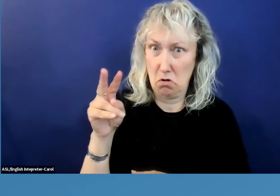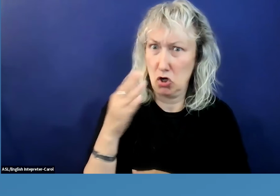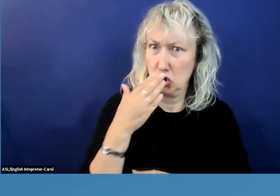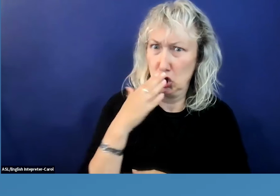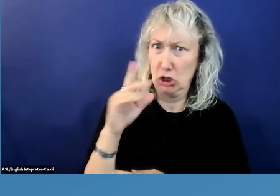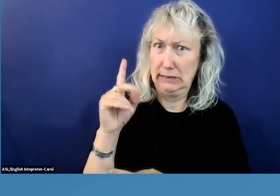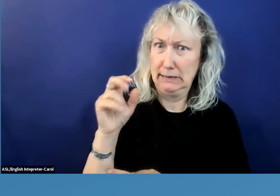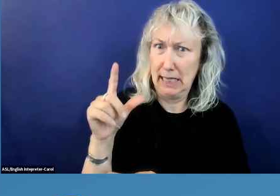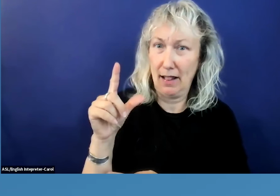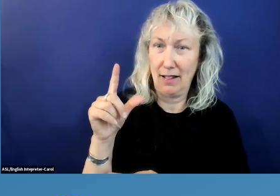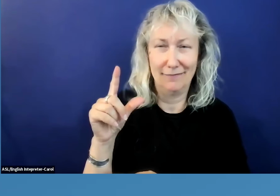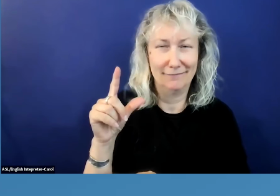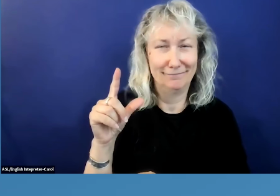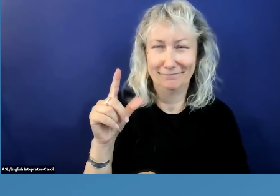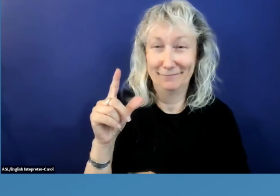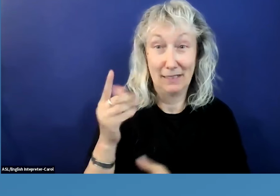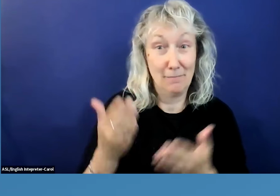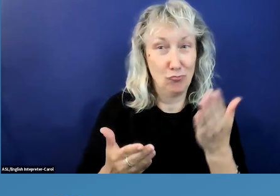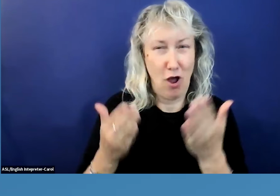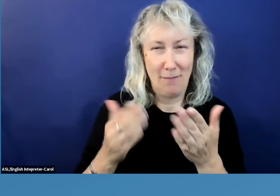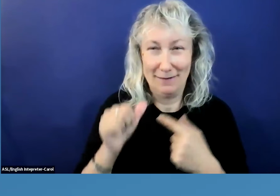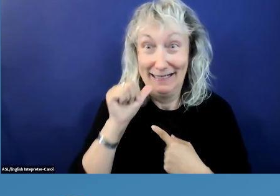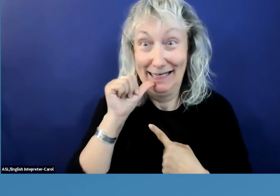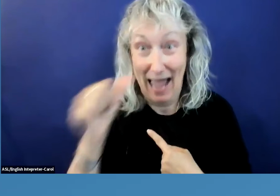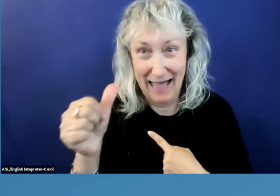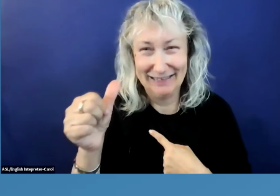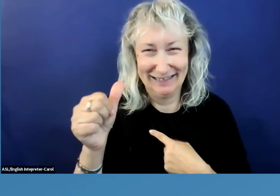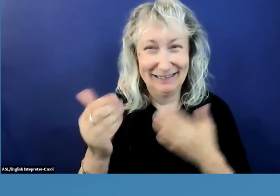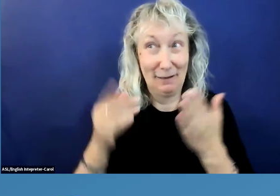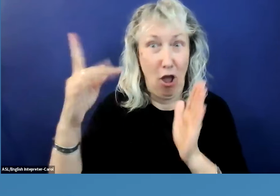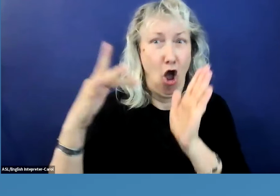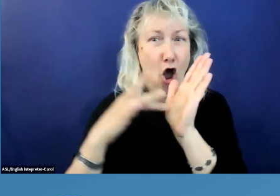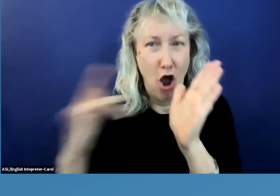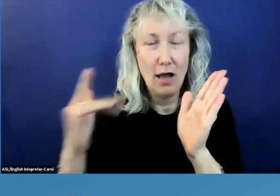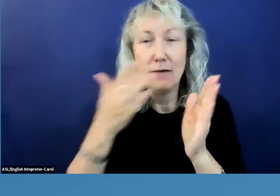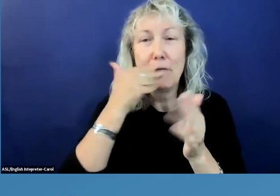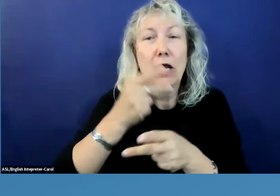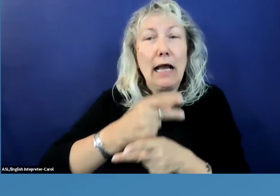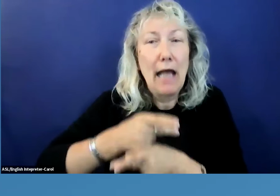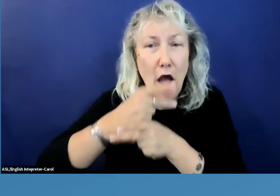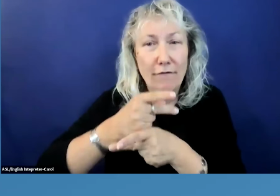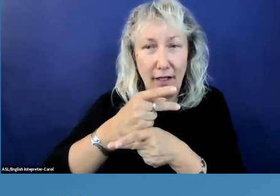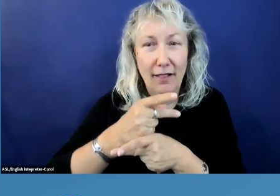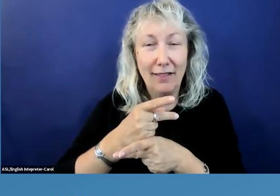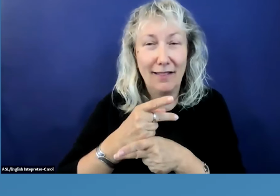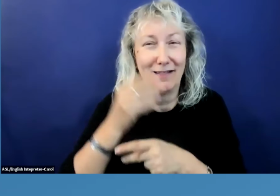it probably is. And it's better to be cautious than be a victim. So